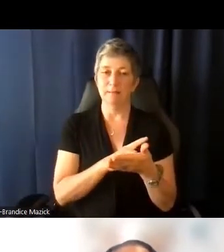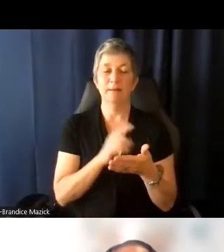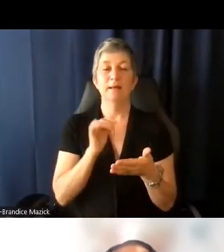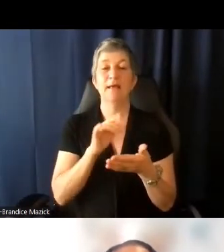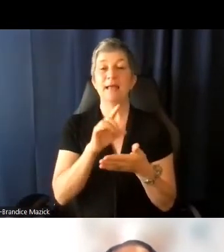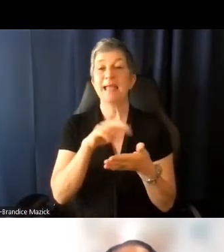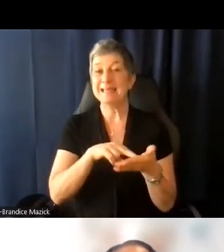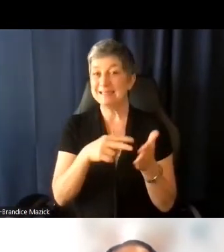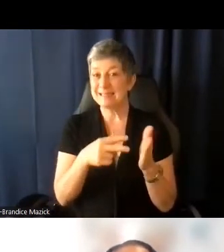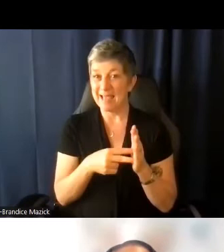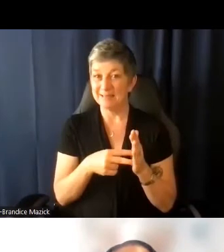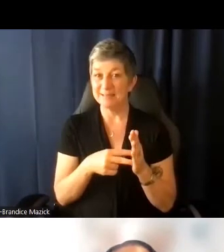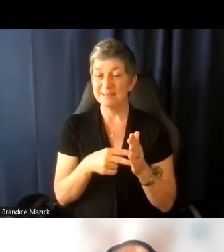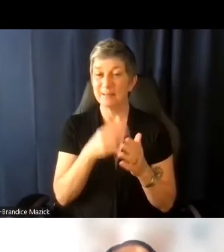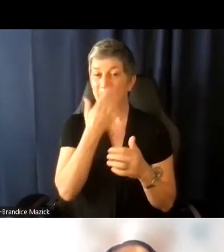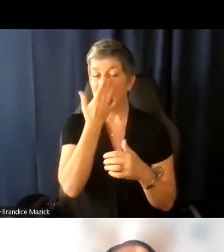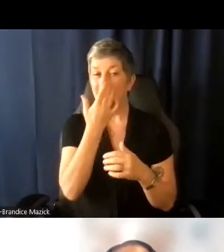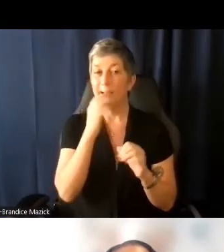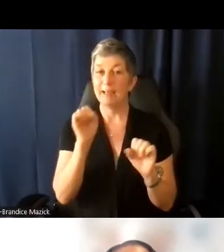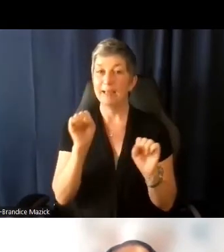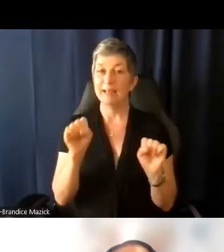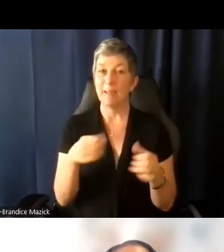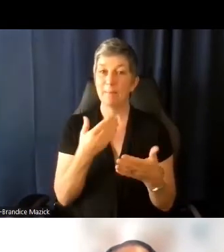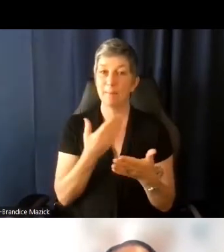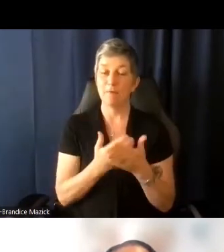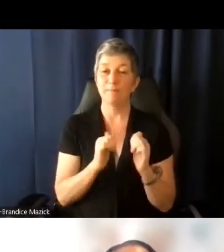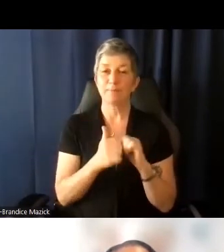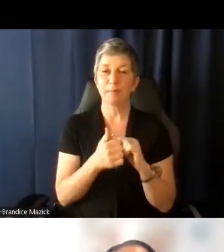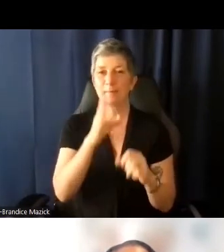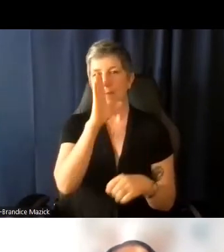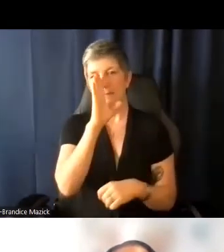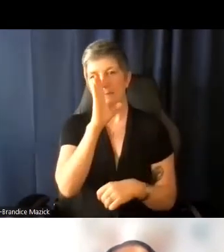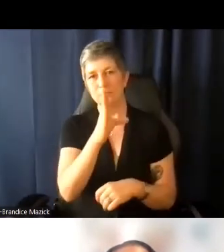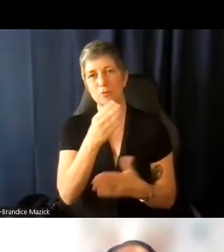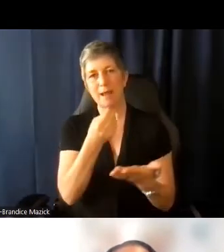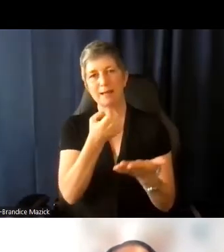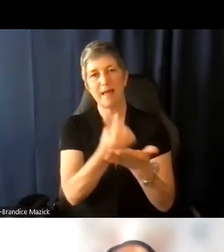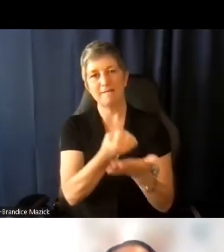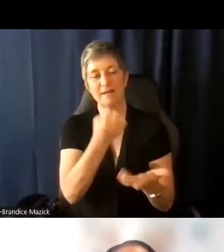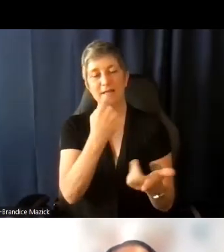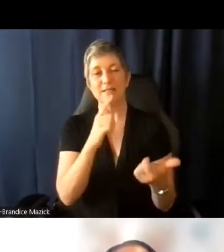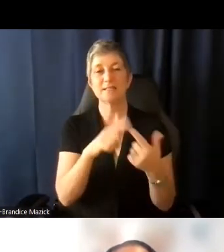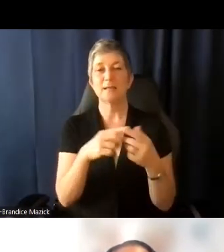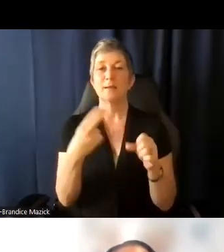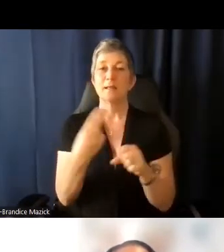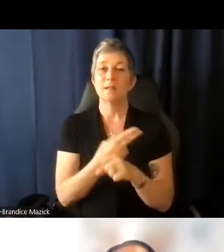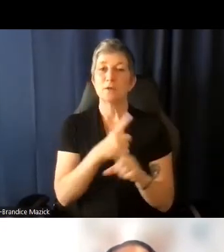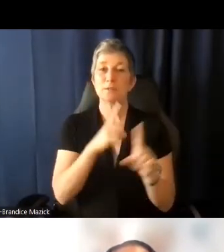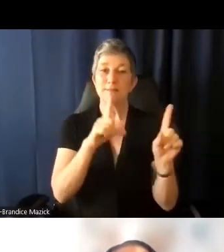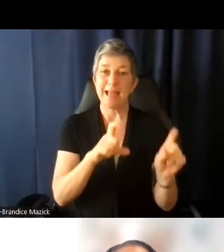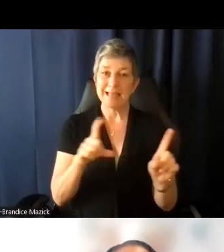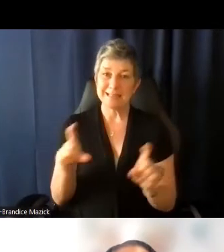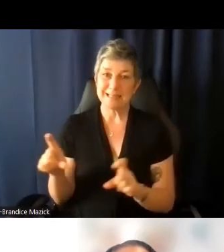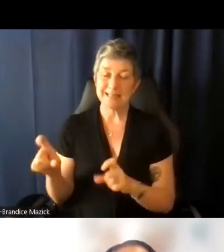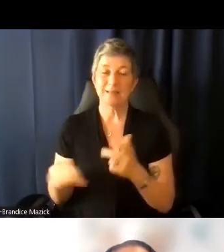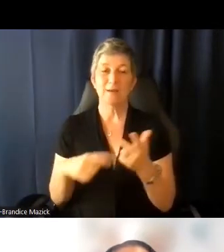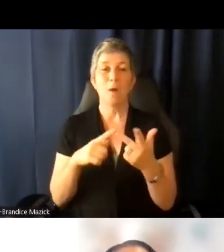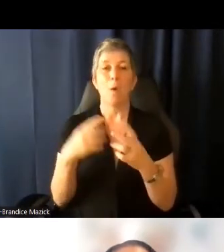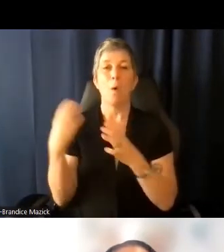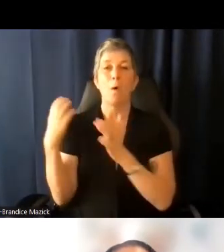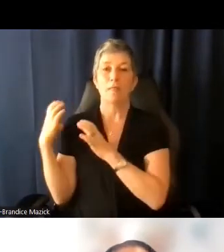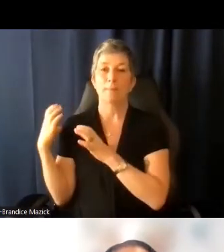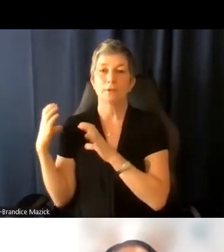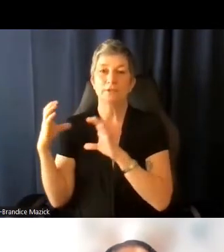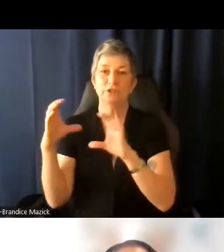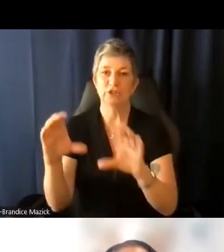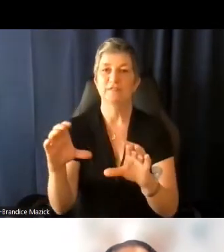be proven by direct evidence, by the use of testing, or the burden shifting